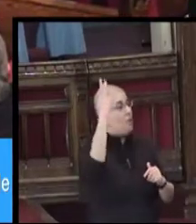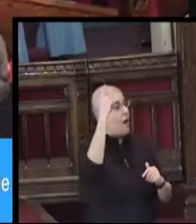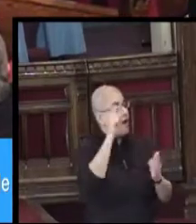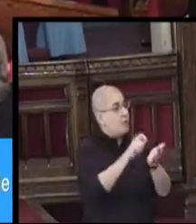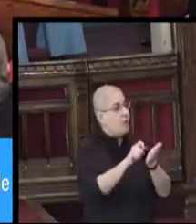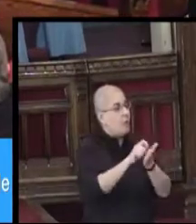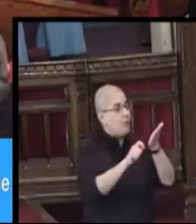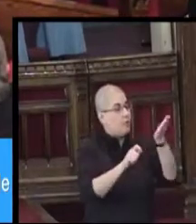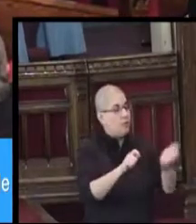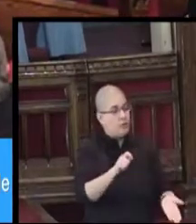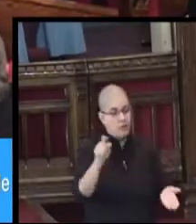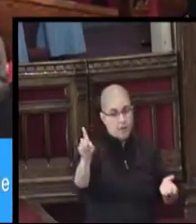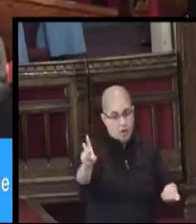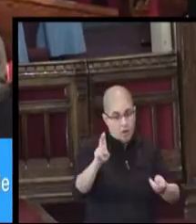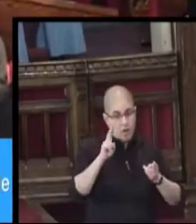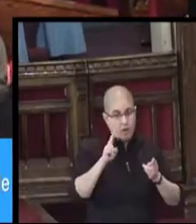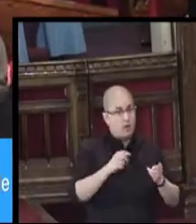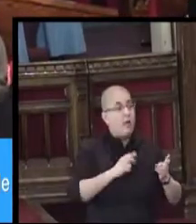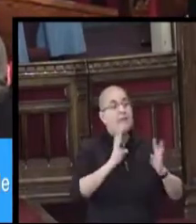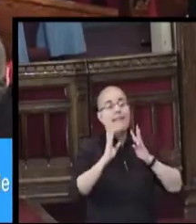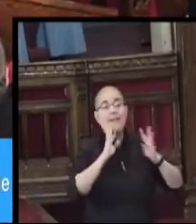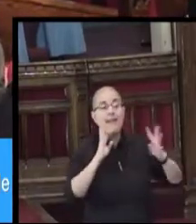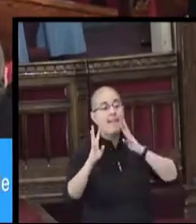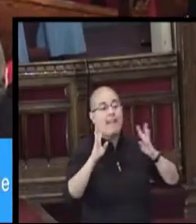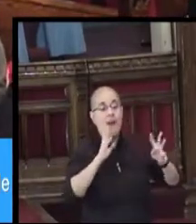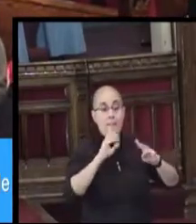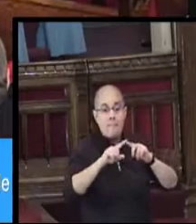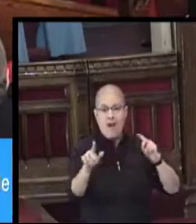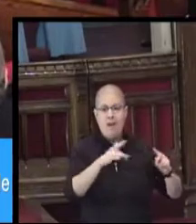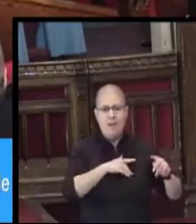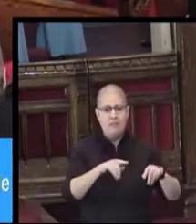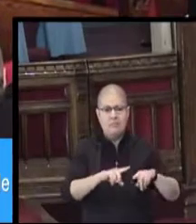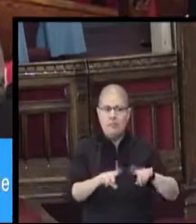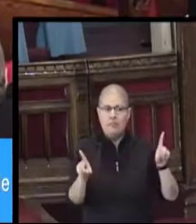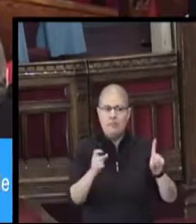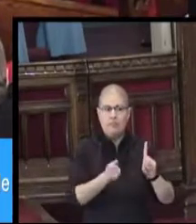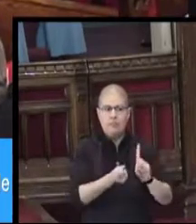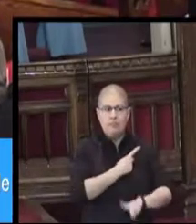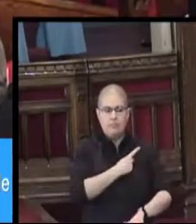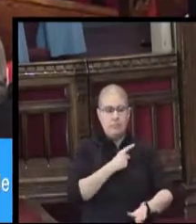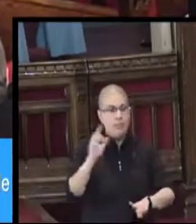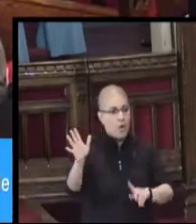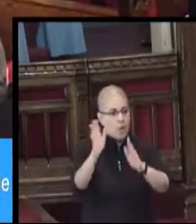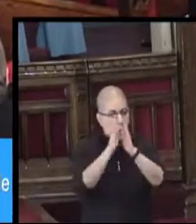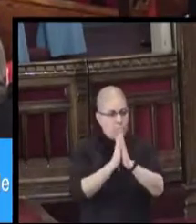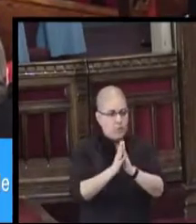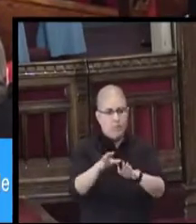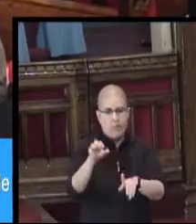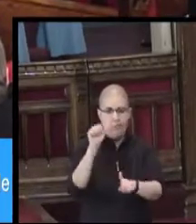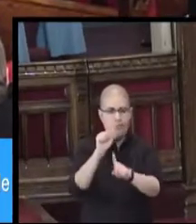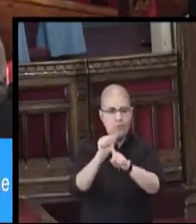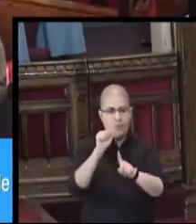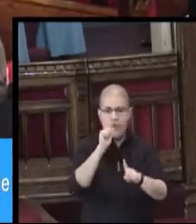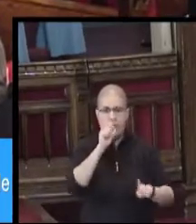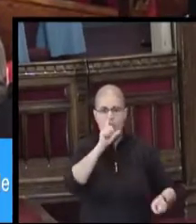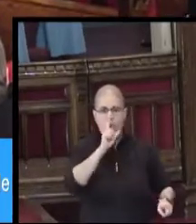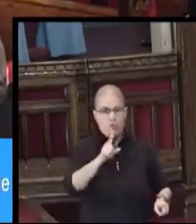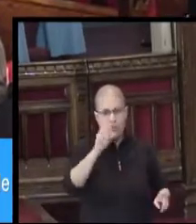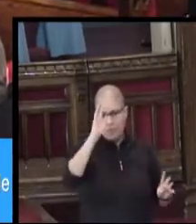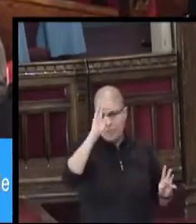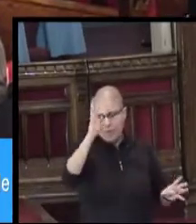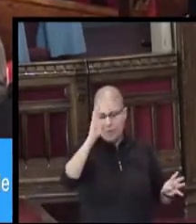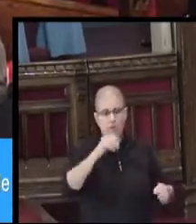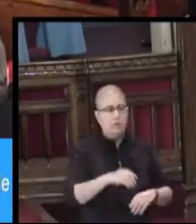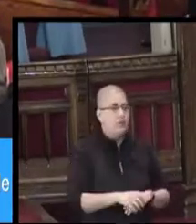'These people honor me with their lips, but their hearts are far from me. Their worship is a farce, for